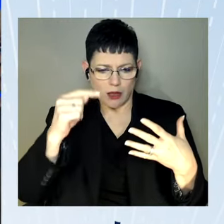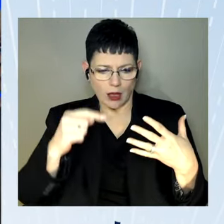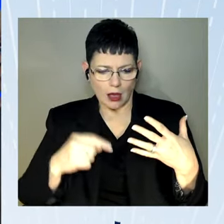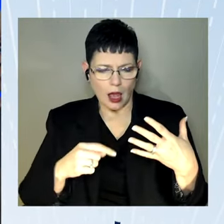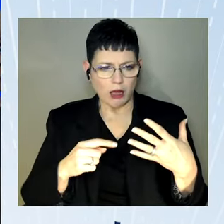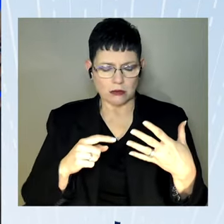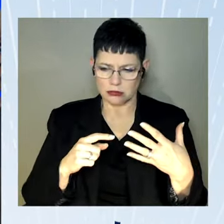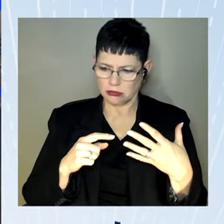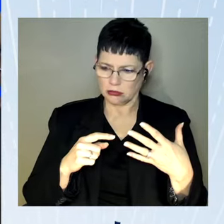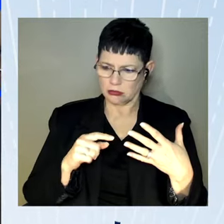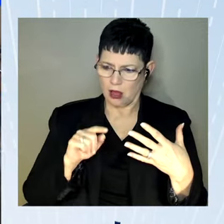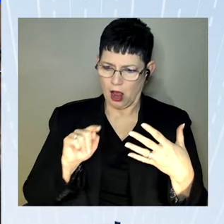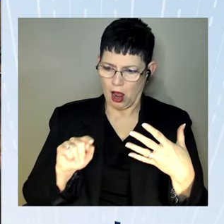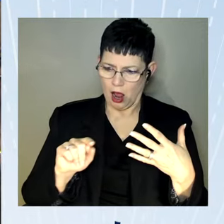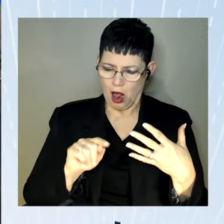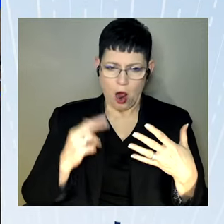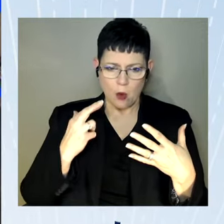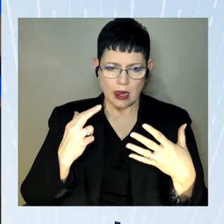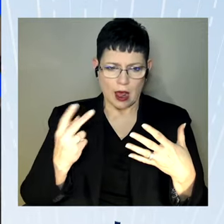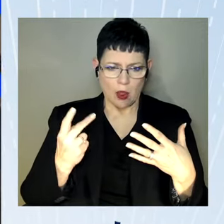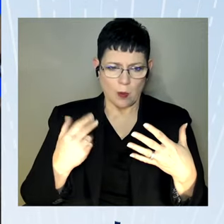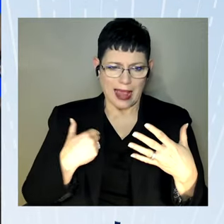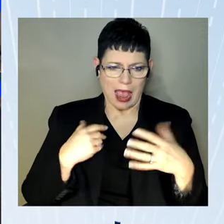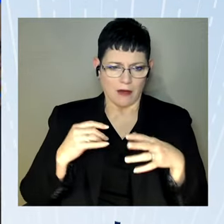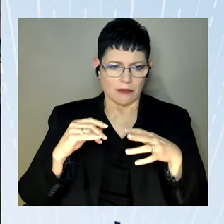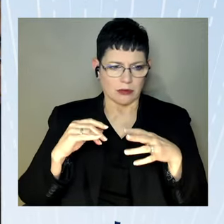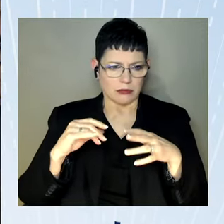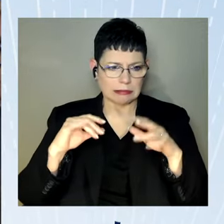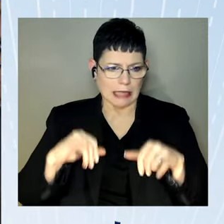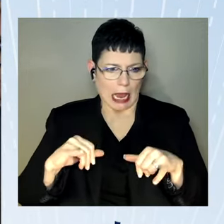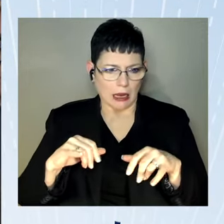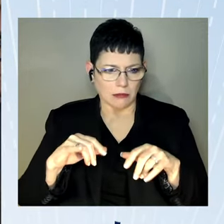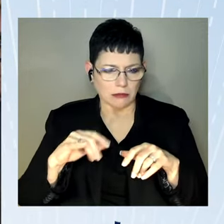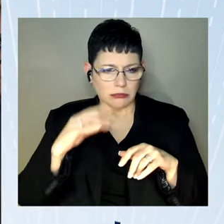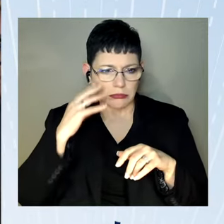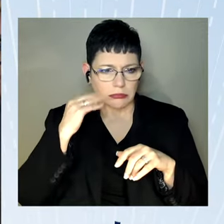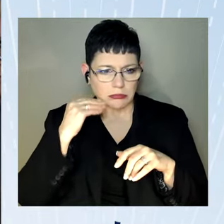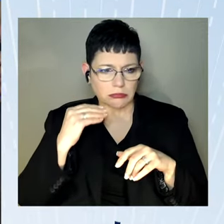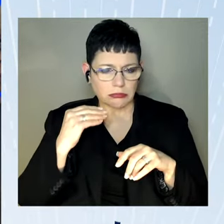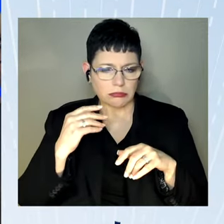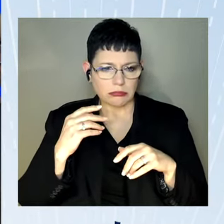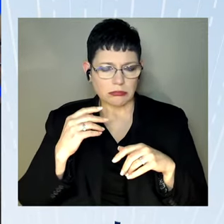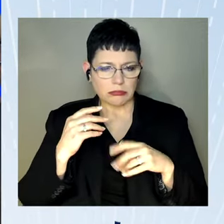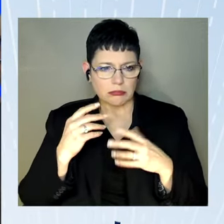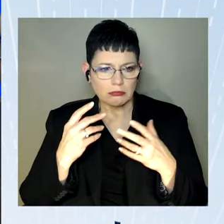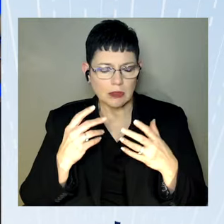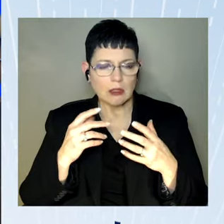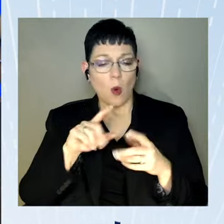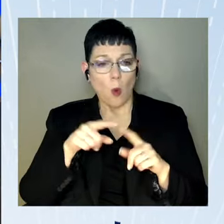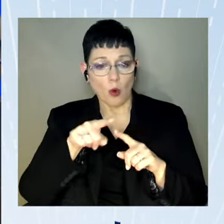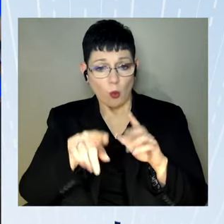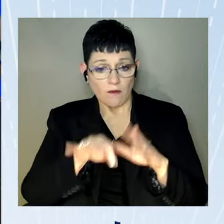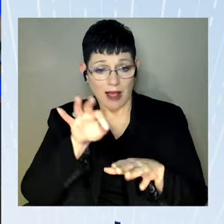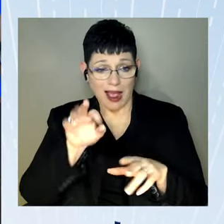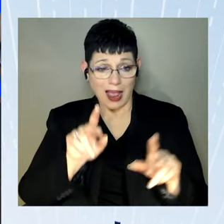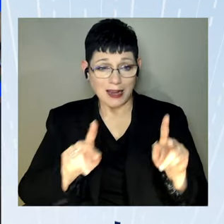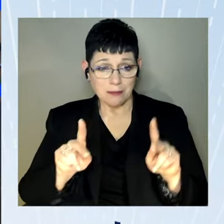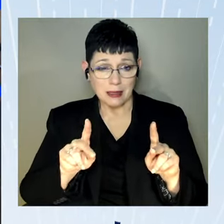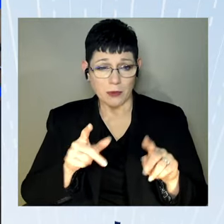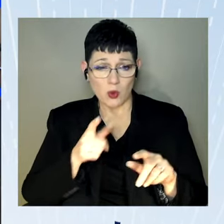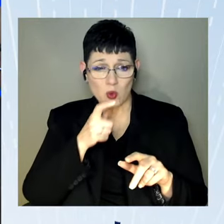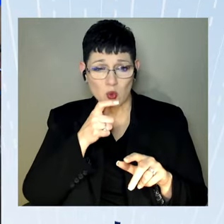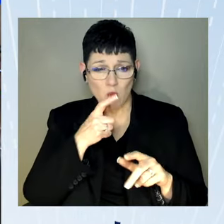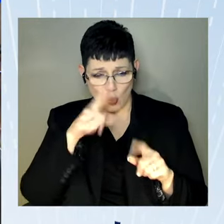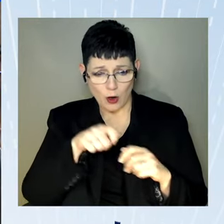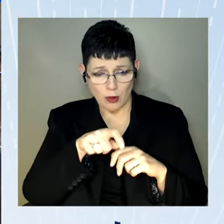are my people, right? And that's what happens. And so when you find your person that says, you know what, enough is enough, and then we find